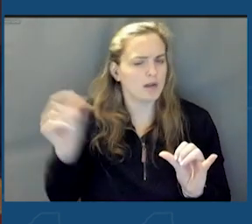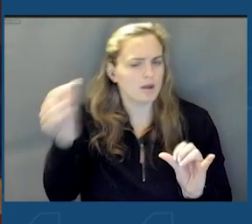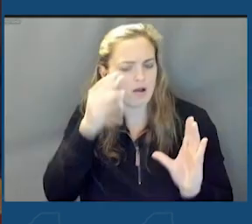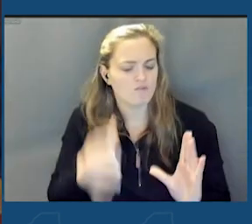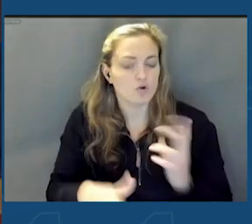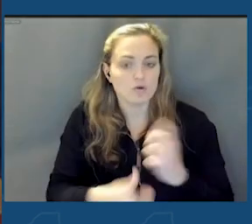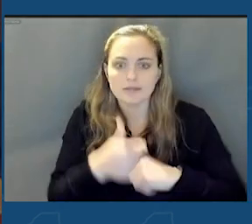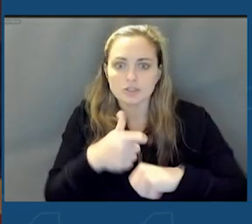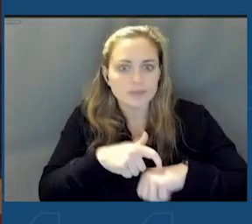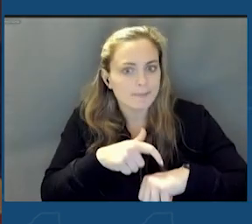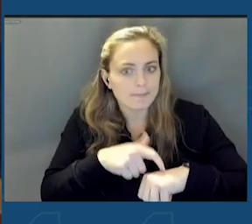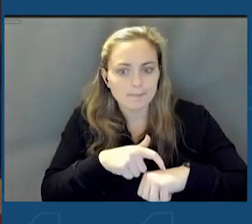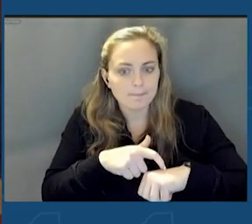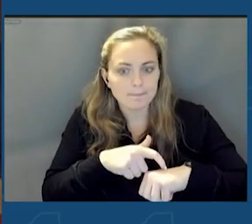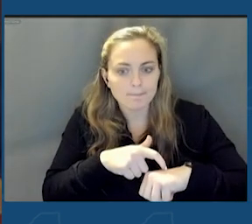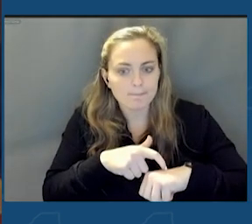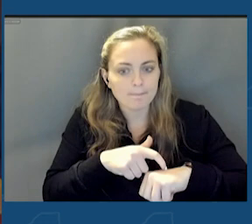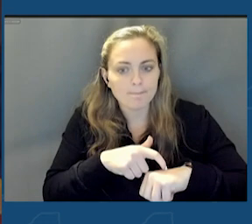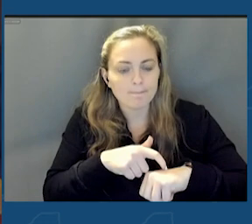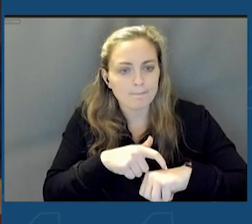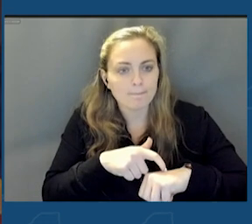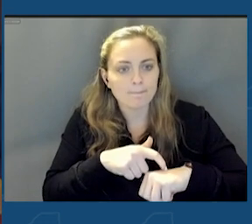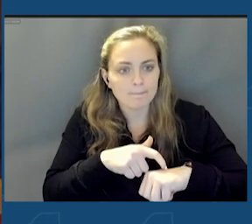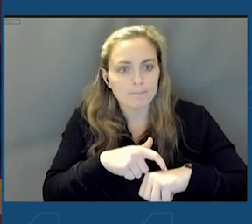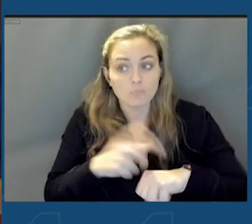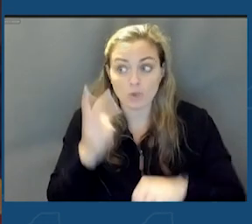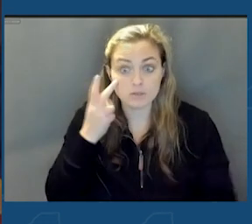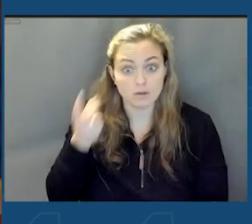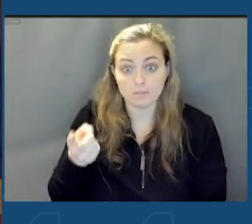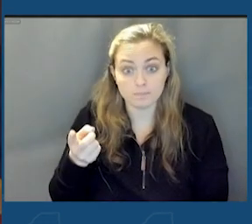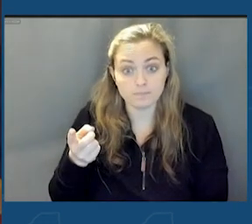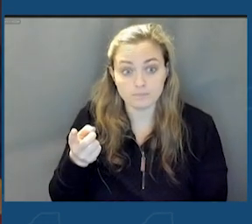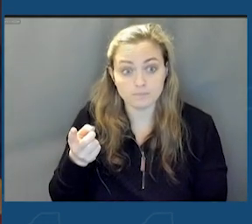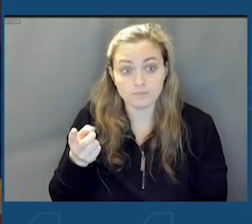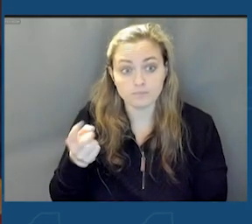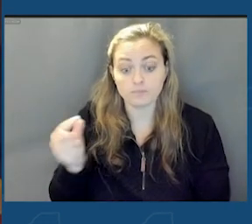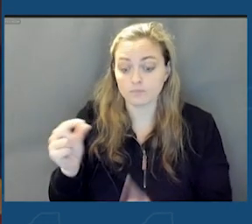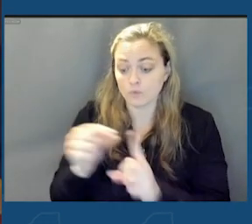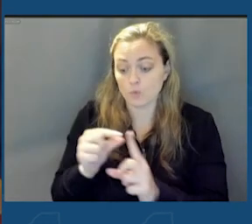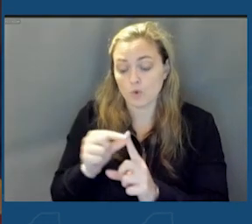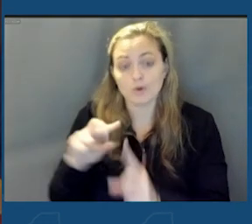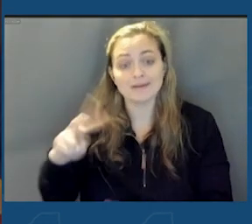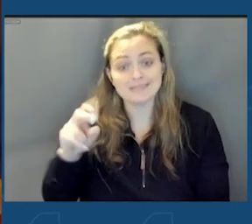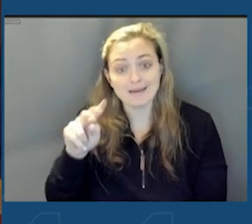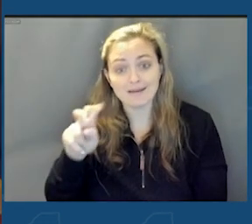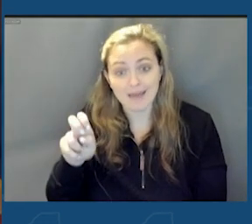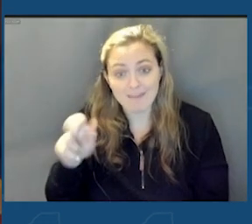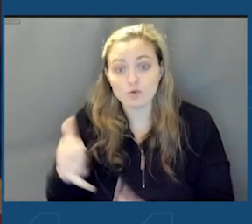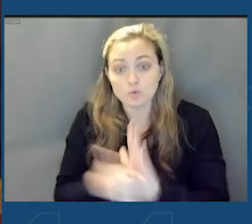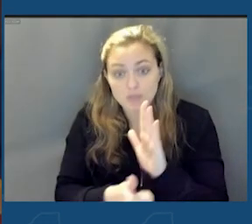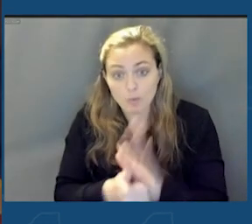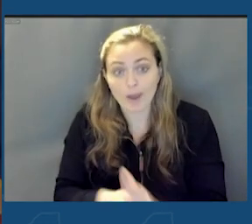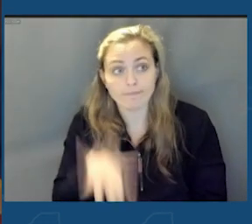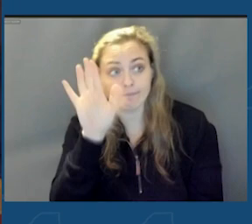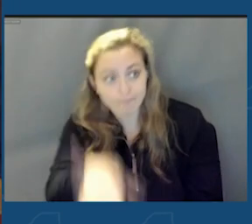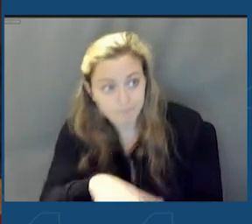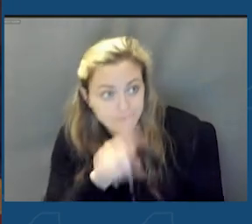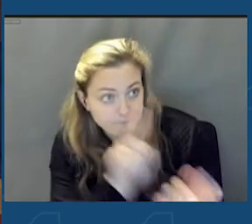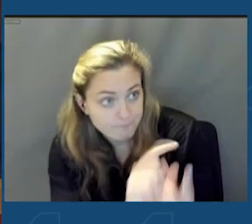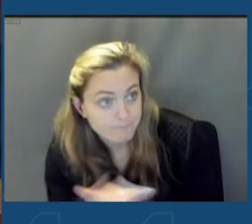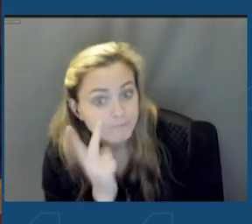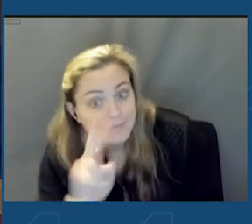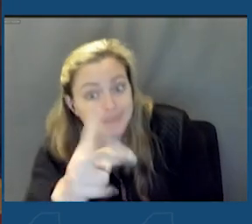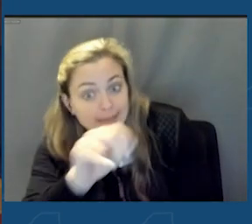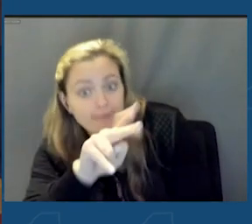time I saw Congressman Espaillat, the word 2nd Avenue subway came out of his mouth. Every single time. Am I right